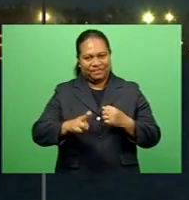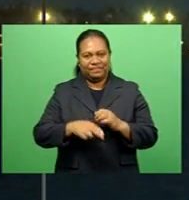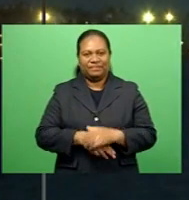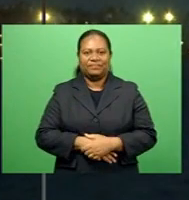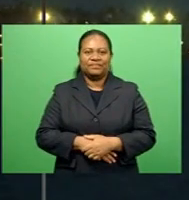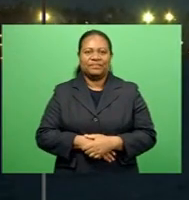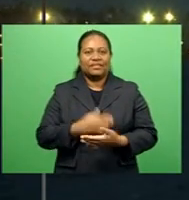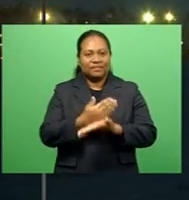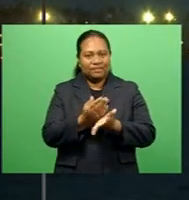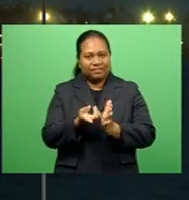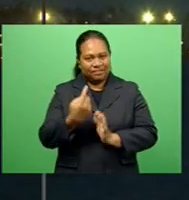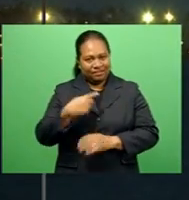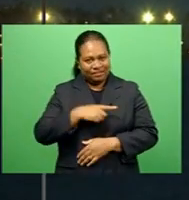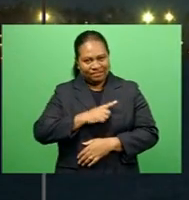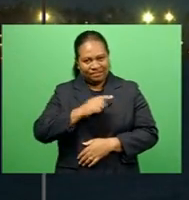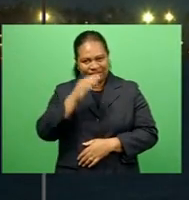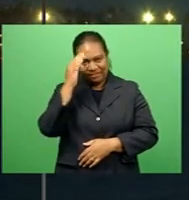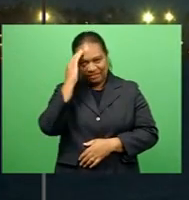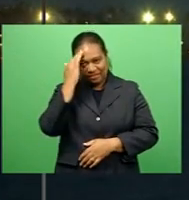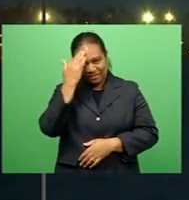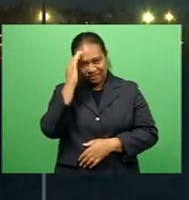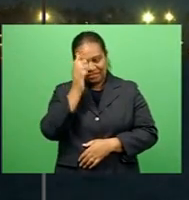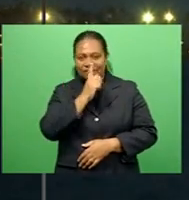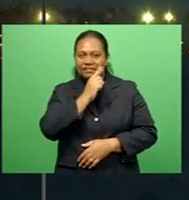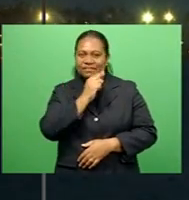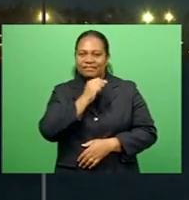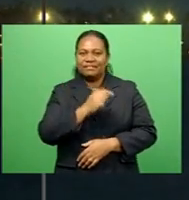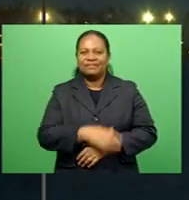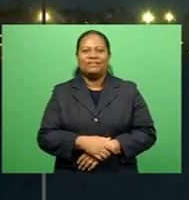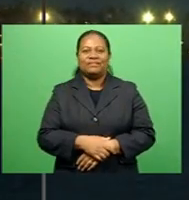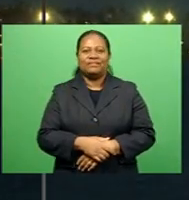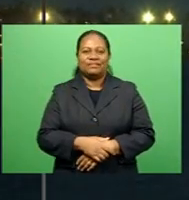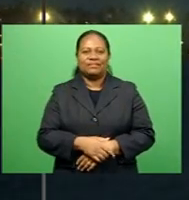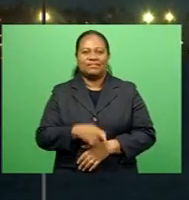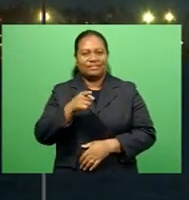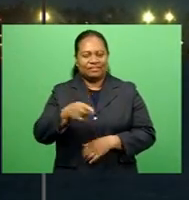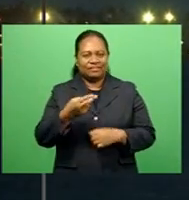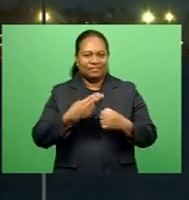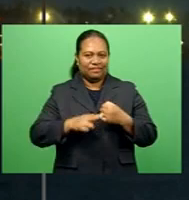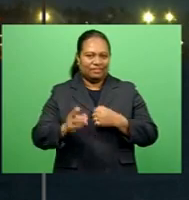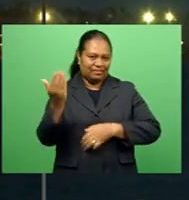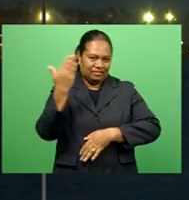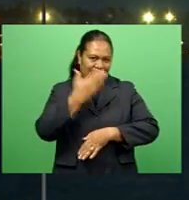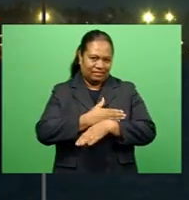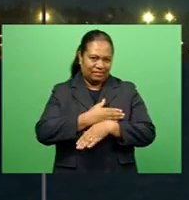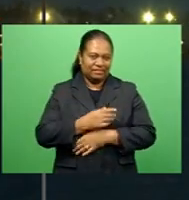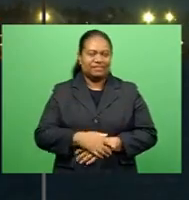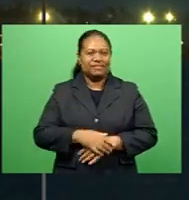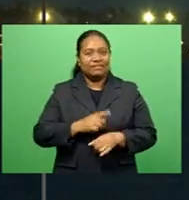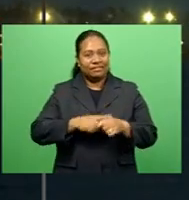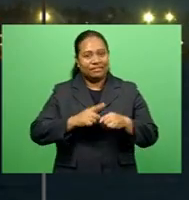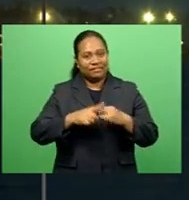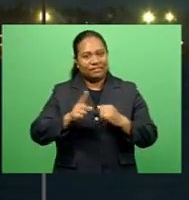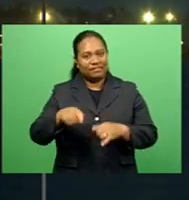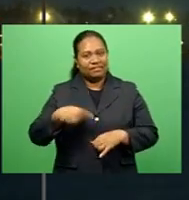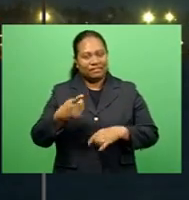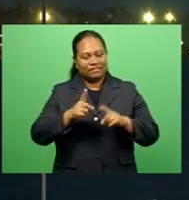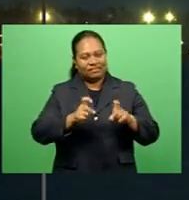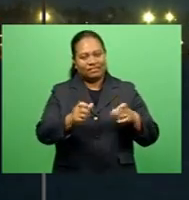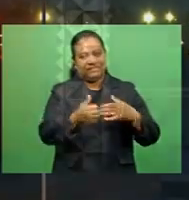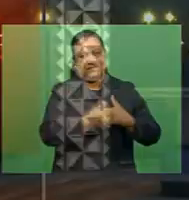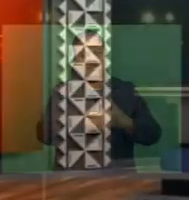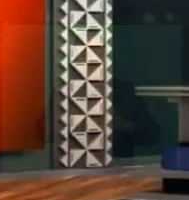fbcnews@fbc.com.fj or share it with us via our Facebook and Twitter accounts. That's your news for tonight. Until tomorrow, stay safe.